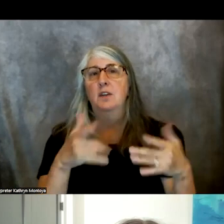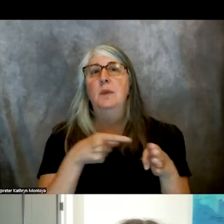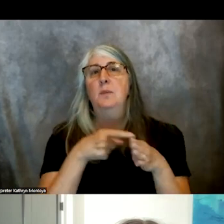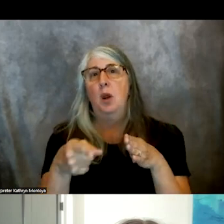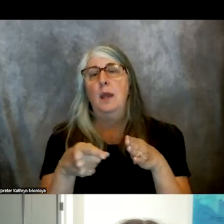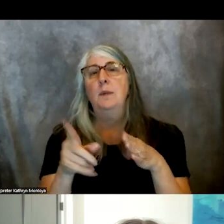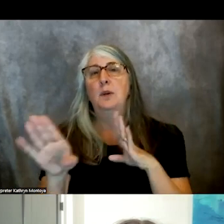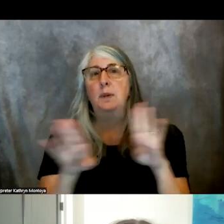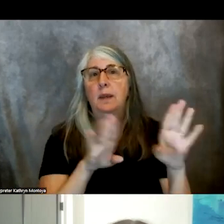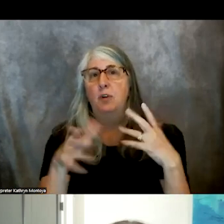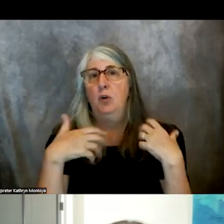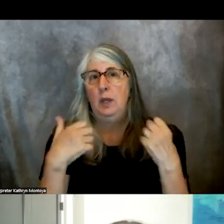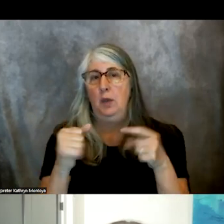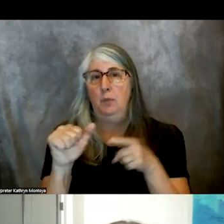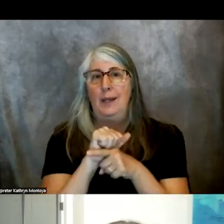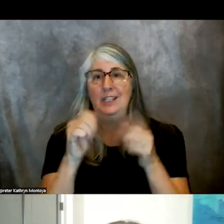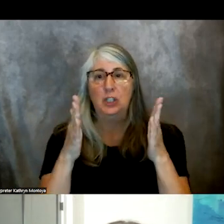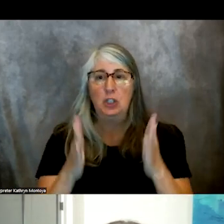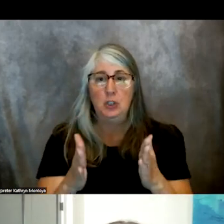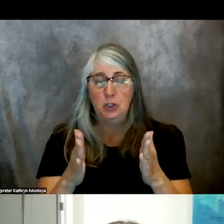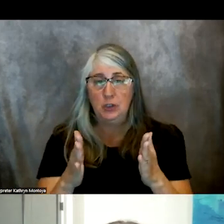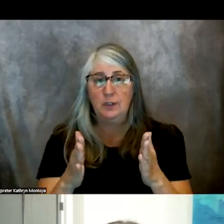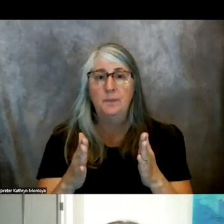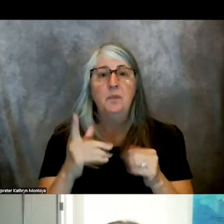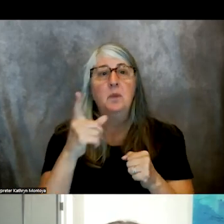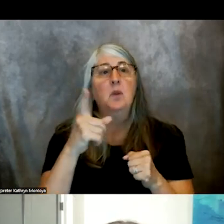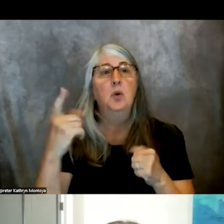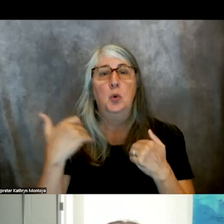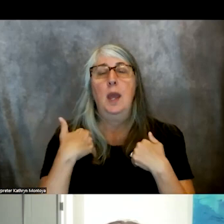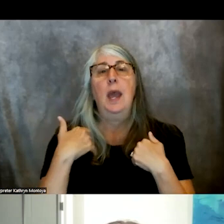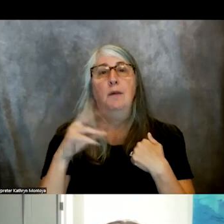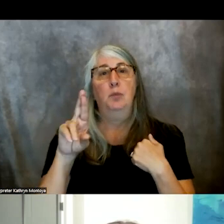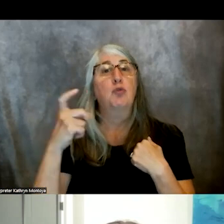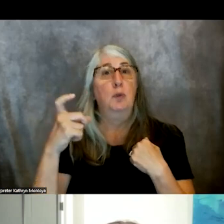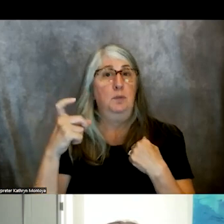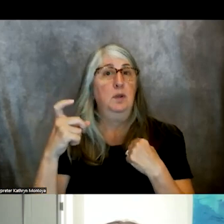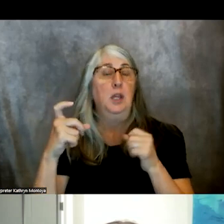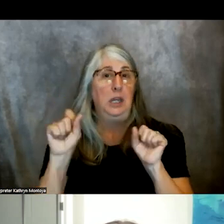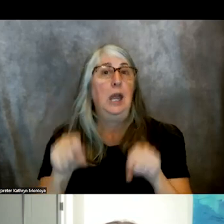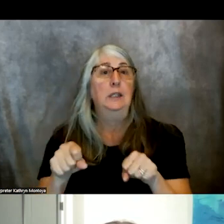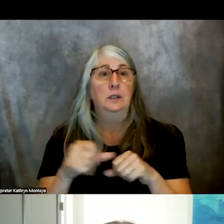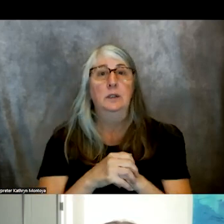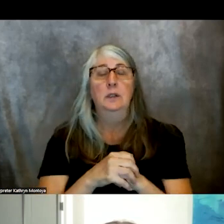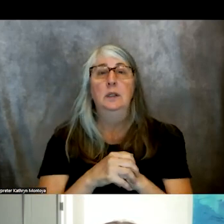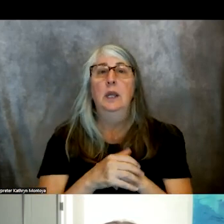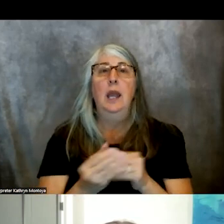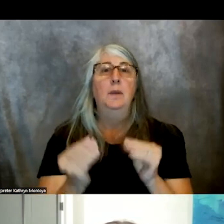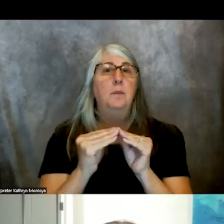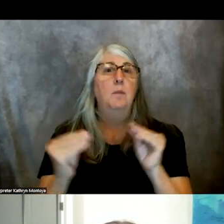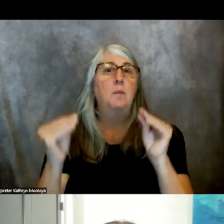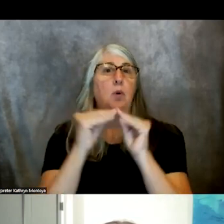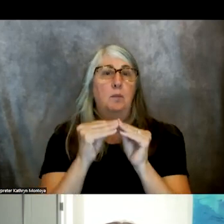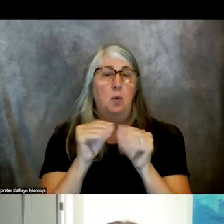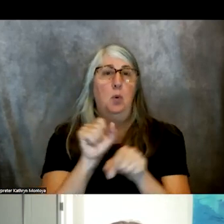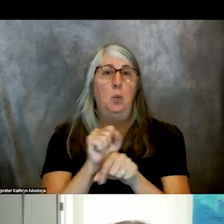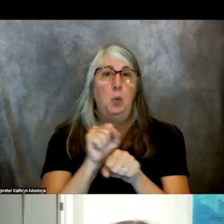behavioral health practitioners who have prescriptive authority. An increasing number work